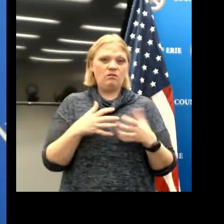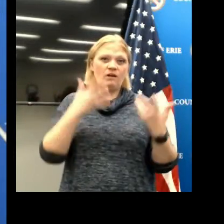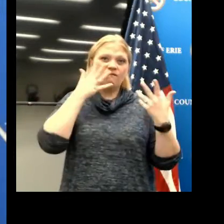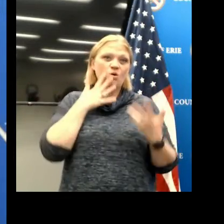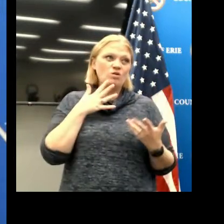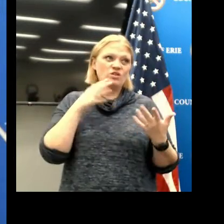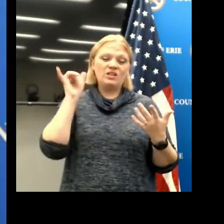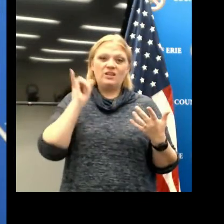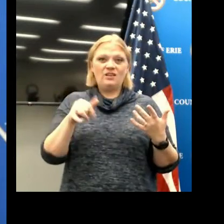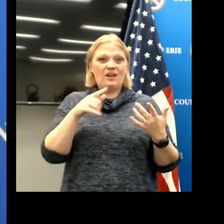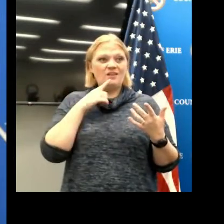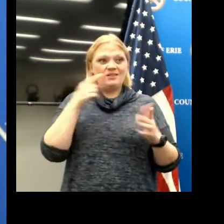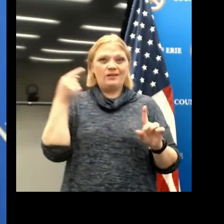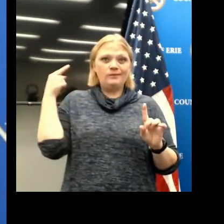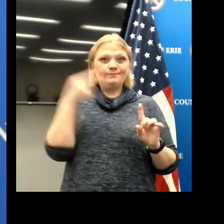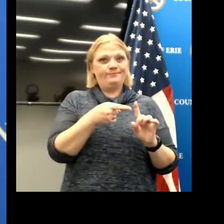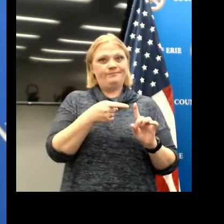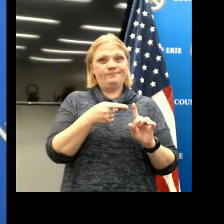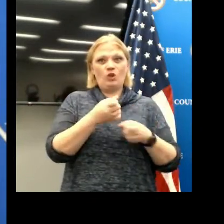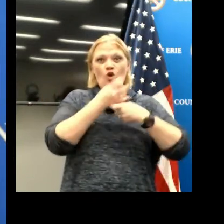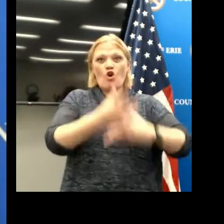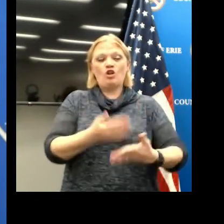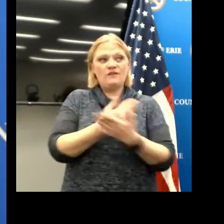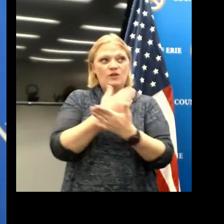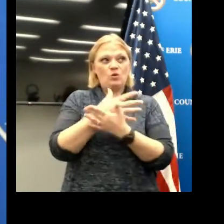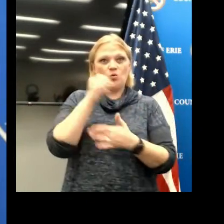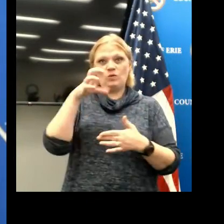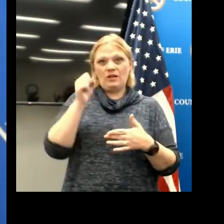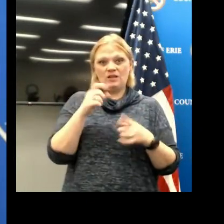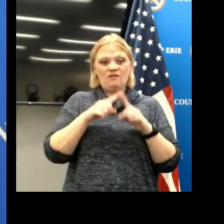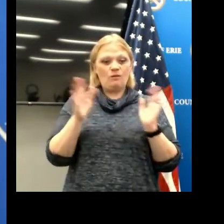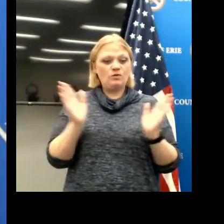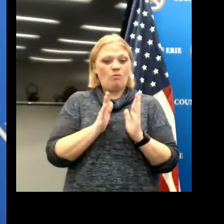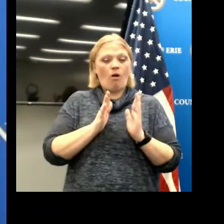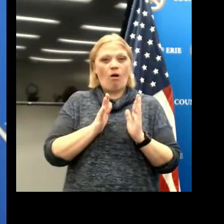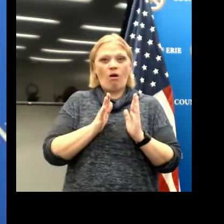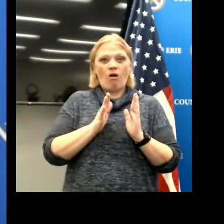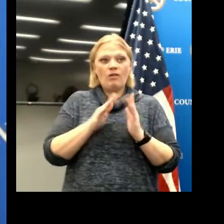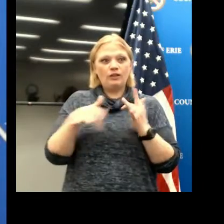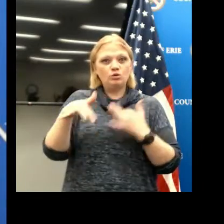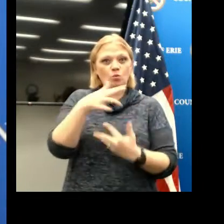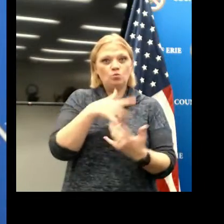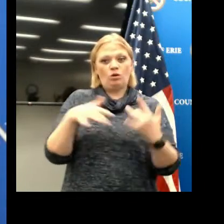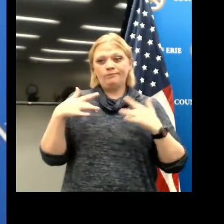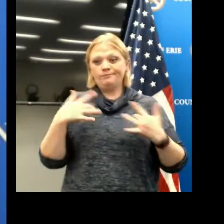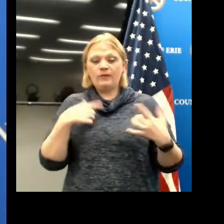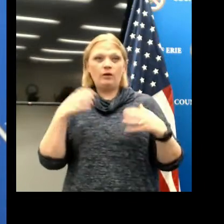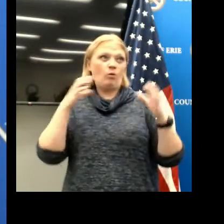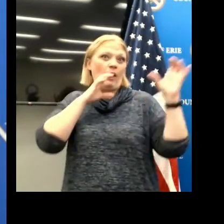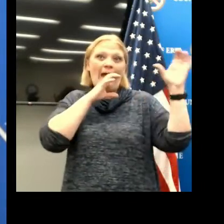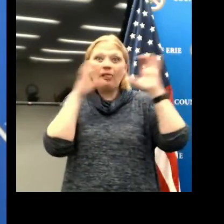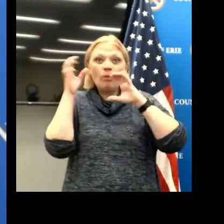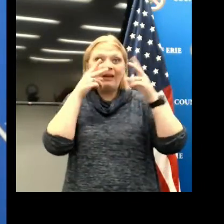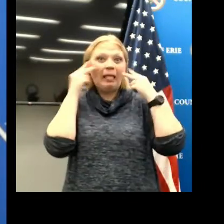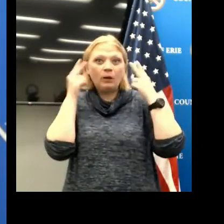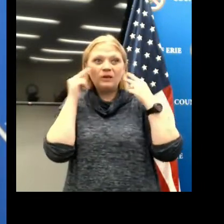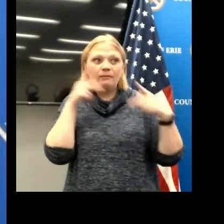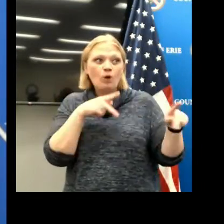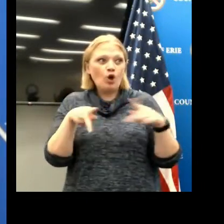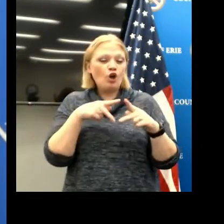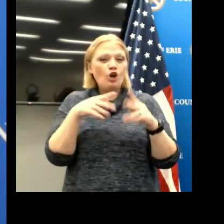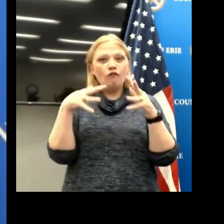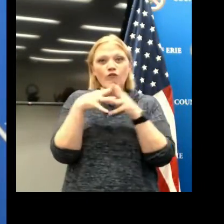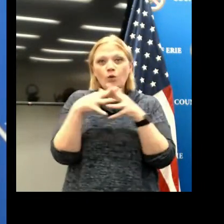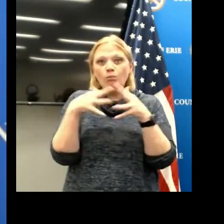key driver of these new cases. A lot of them are from small social gatherings, whether it was Halloween parties,